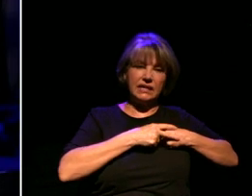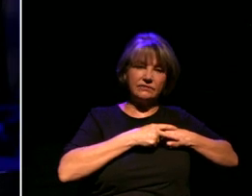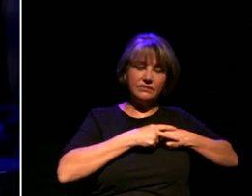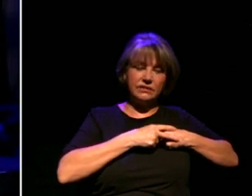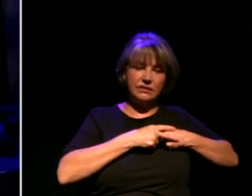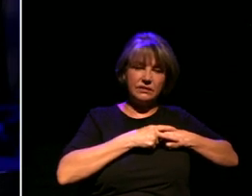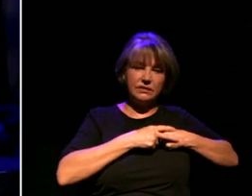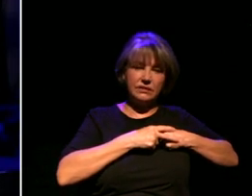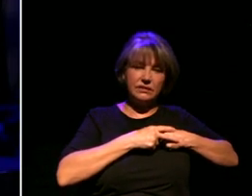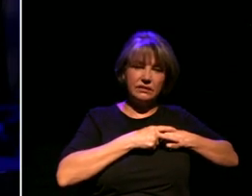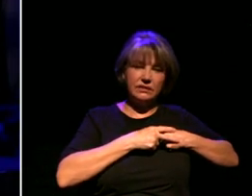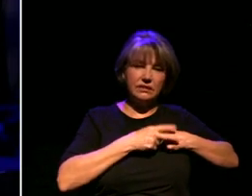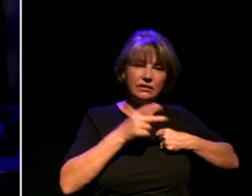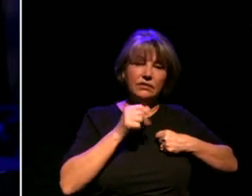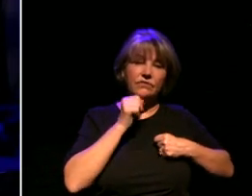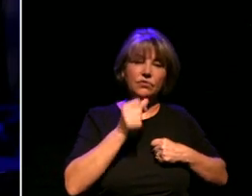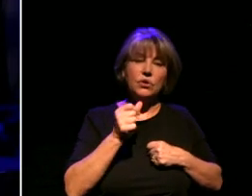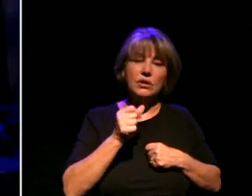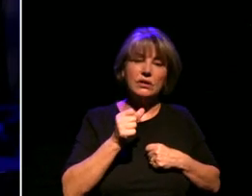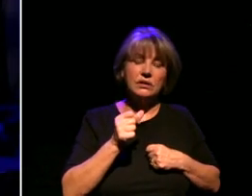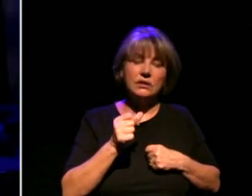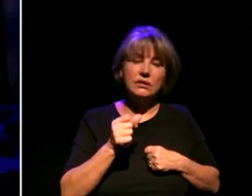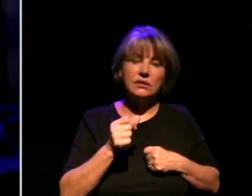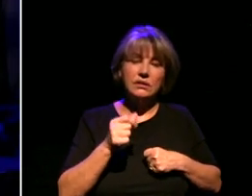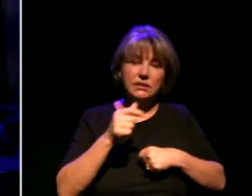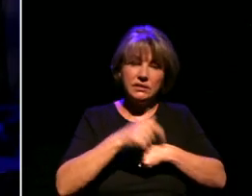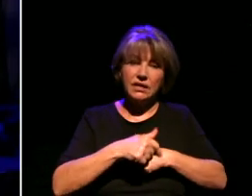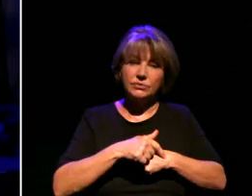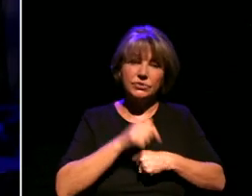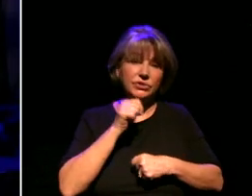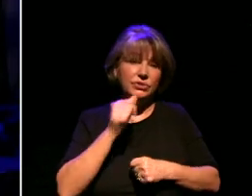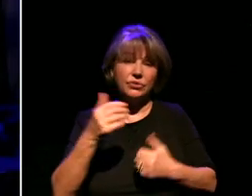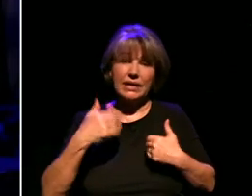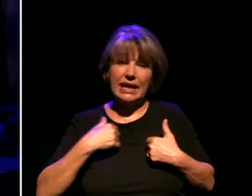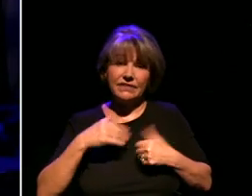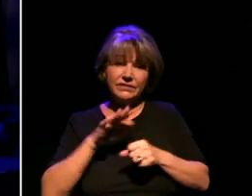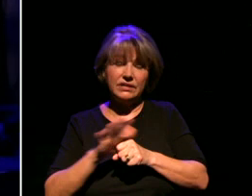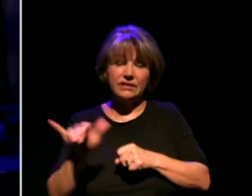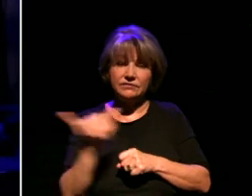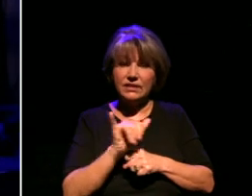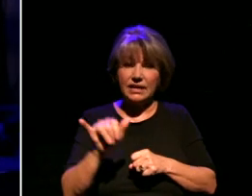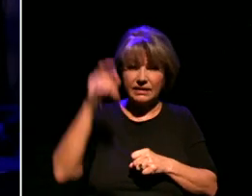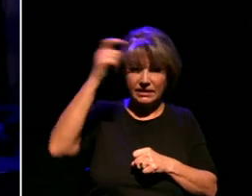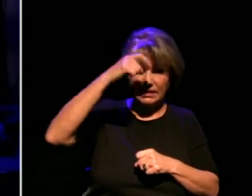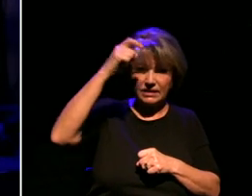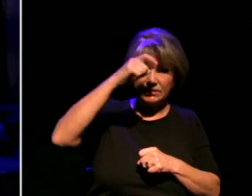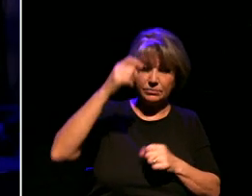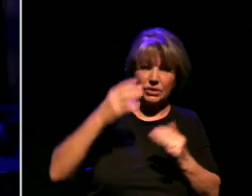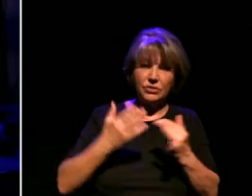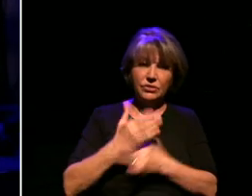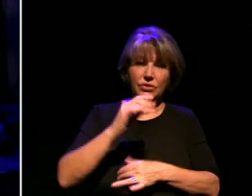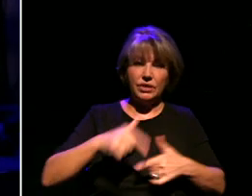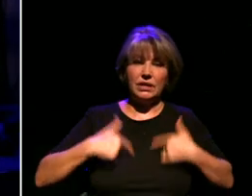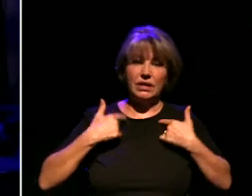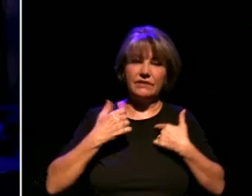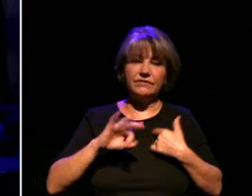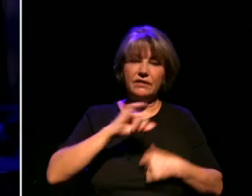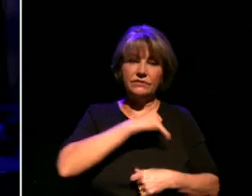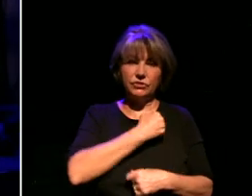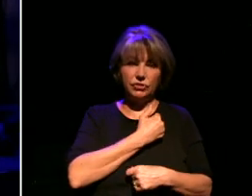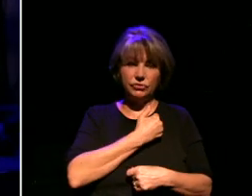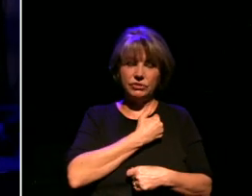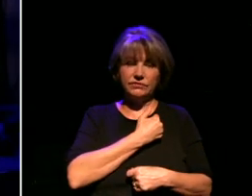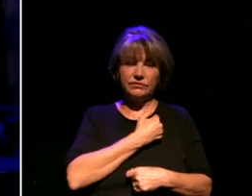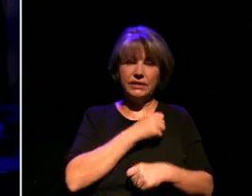safety for an uncertainty. As it worked for Egypt and as it worked through the life of Joseph, it can work for